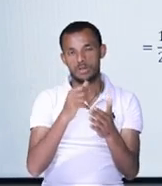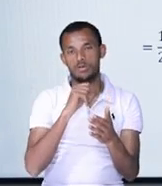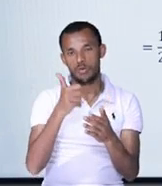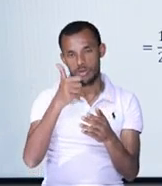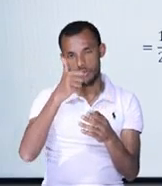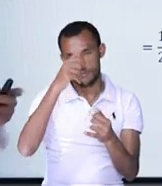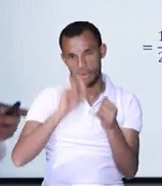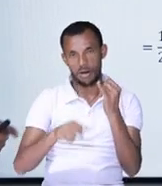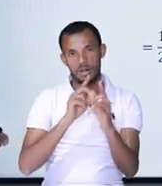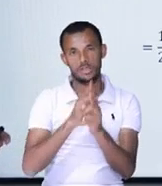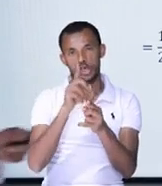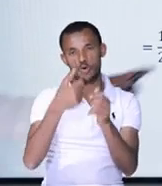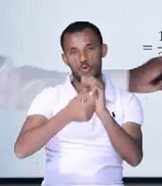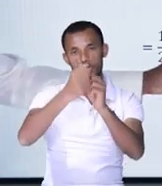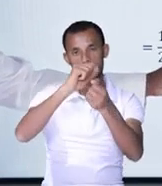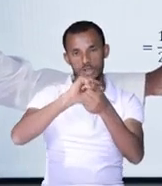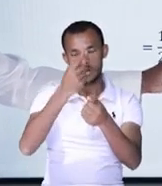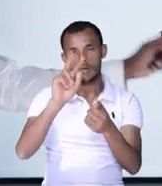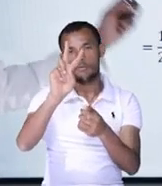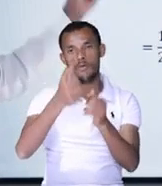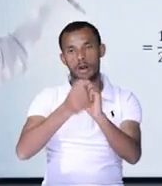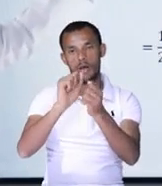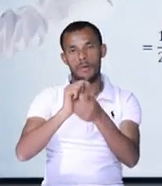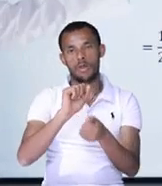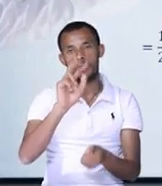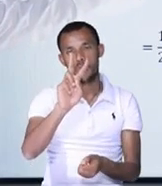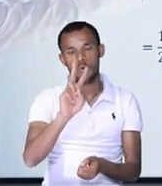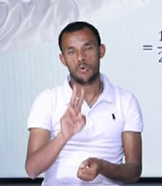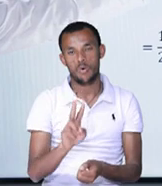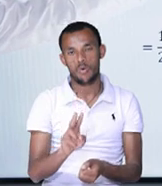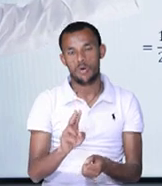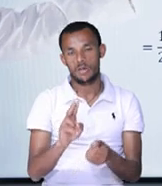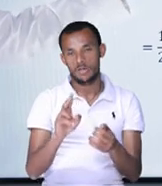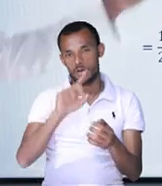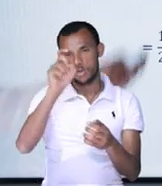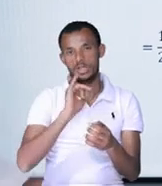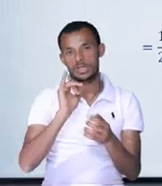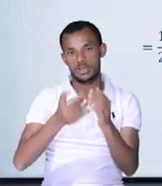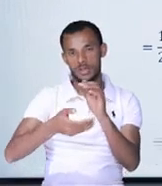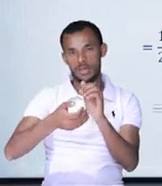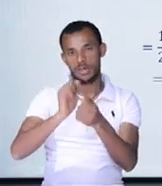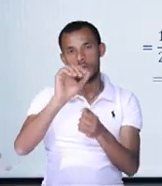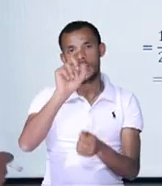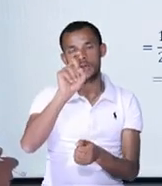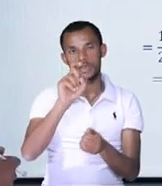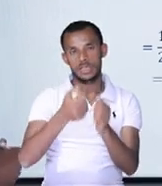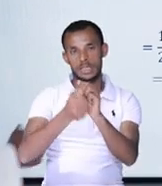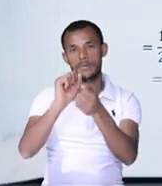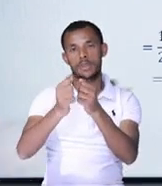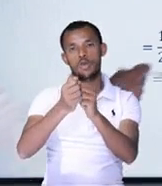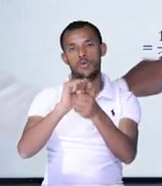final answer. You have to change the variable u because the question is in terms of x. So let's change that.